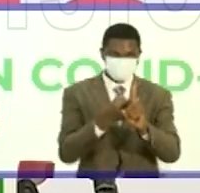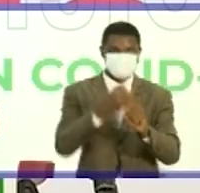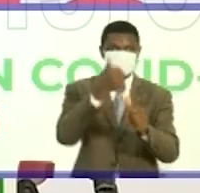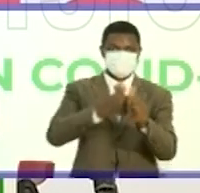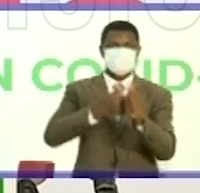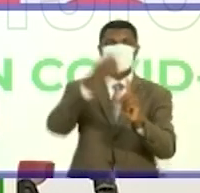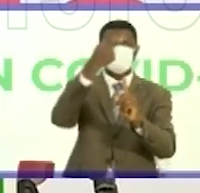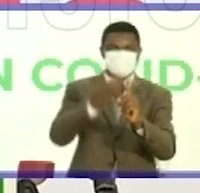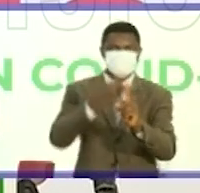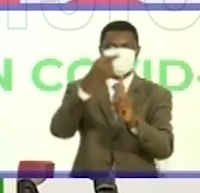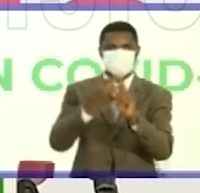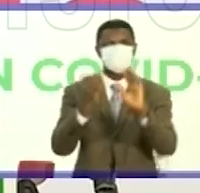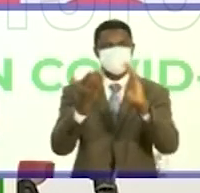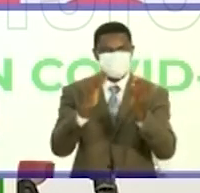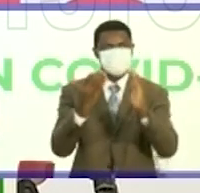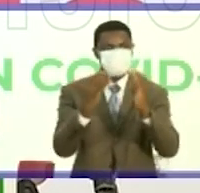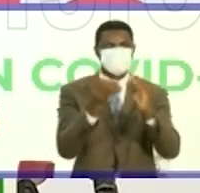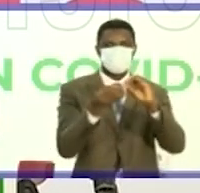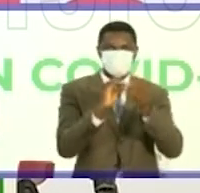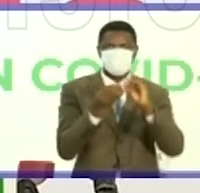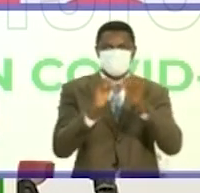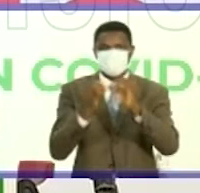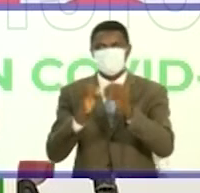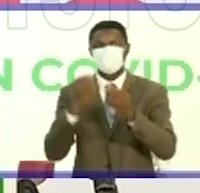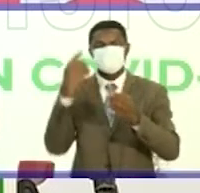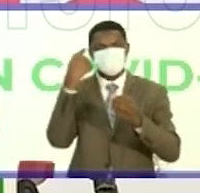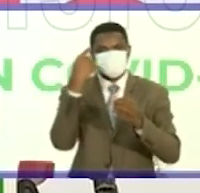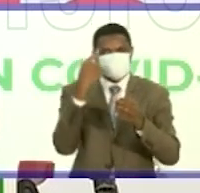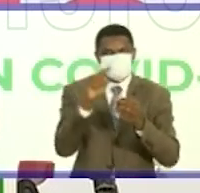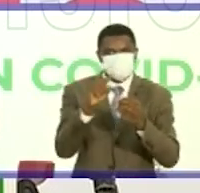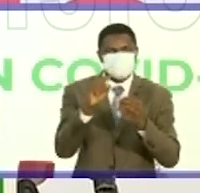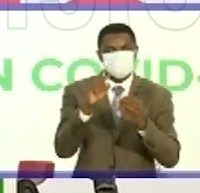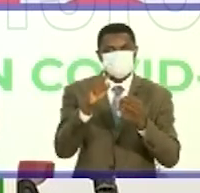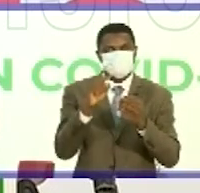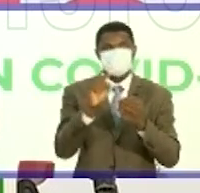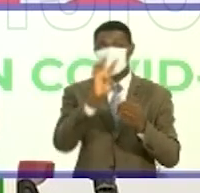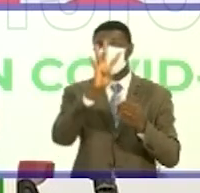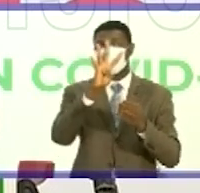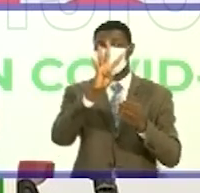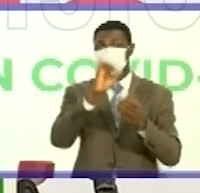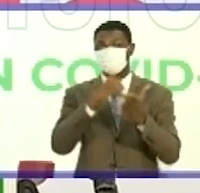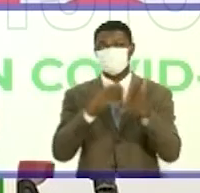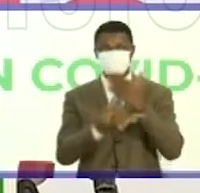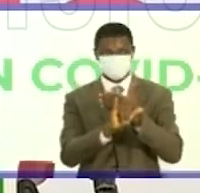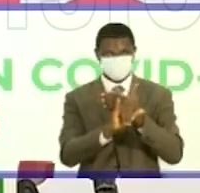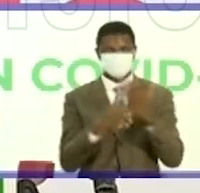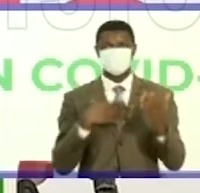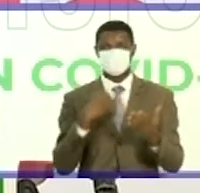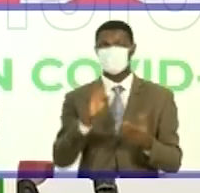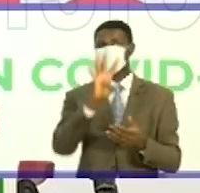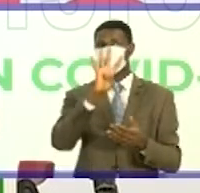comparative statistics for similar dates, 4th July and 4th